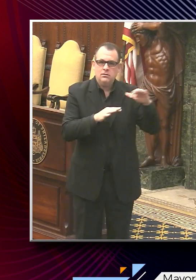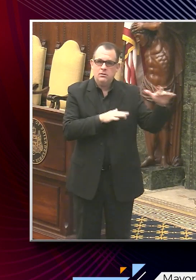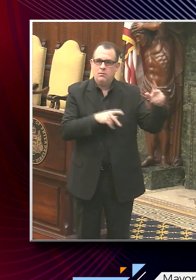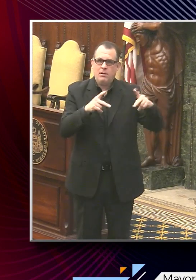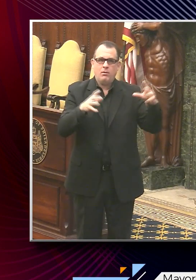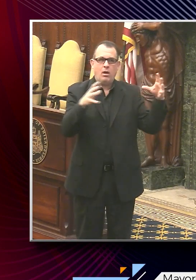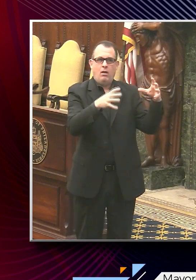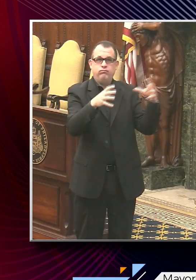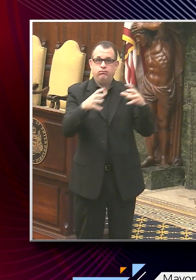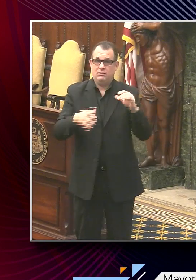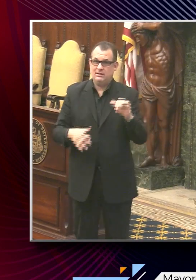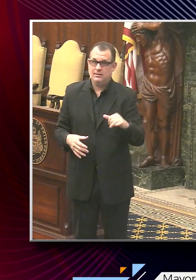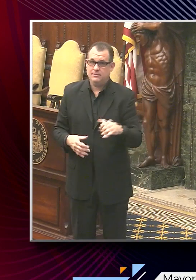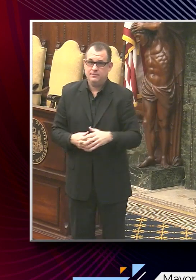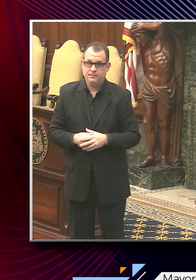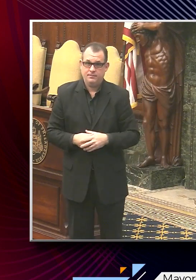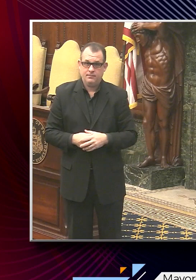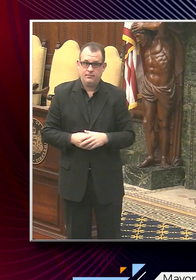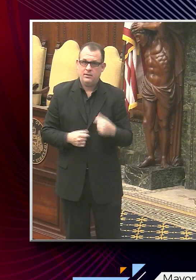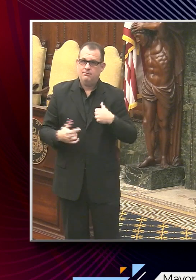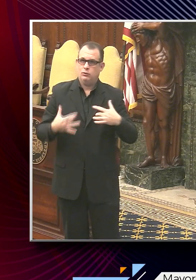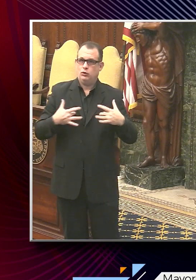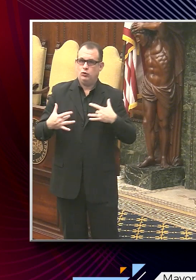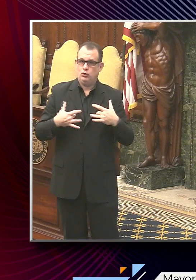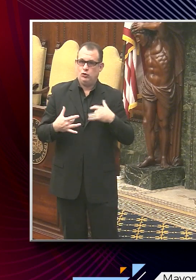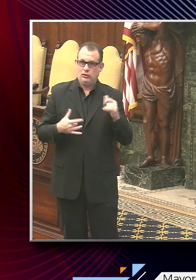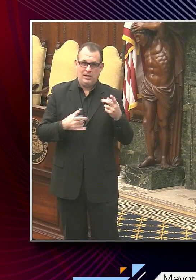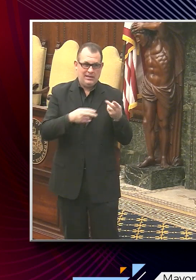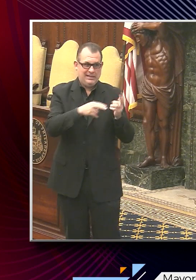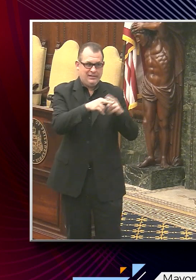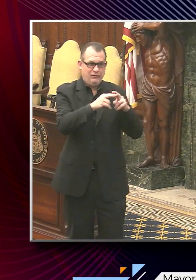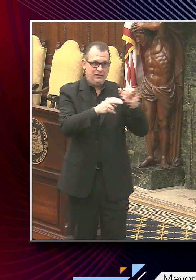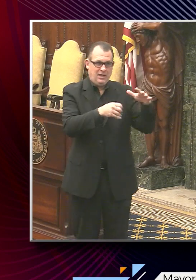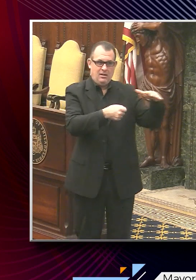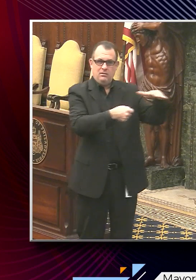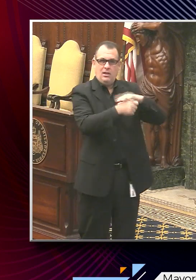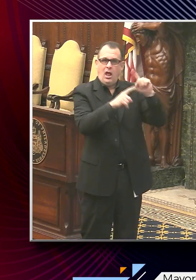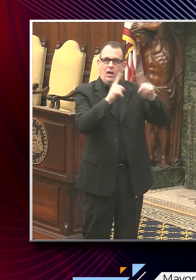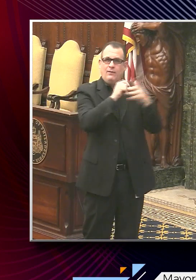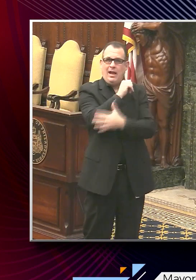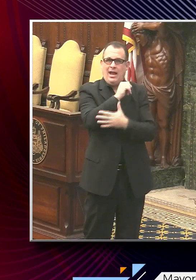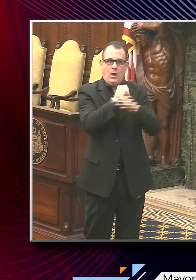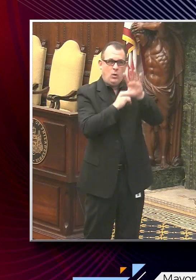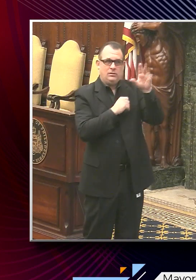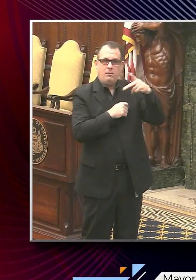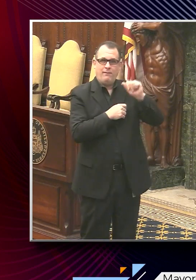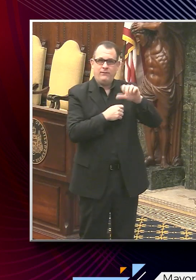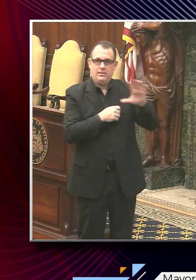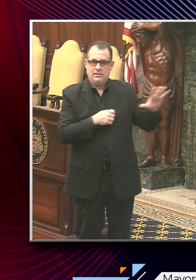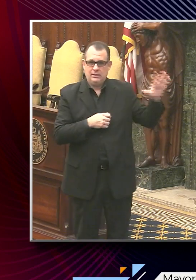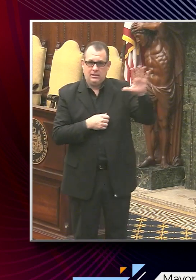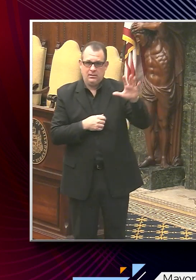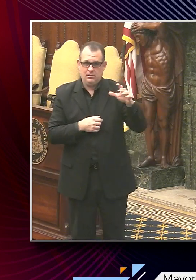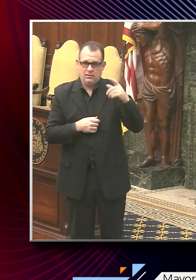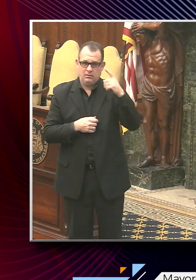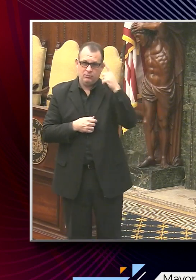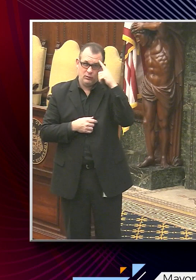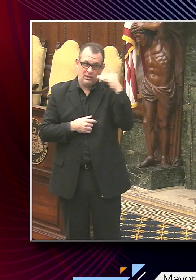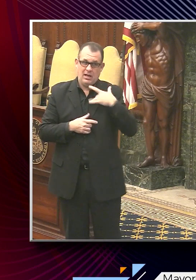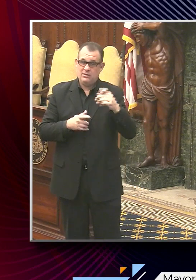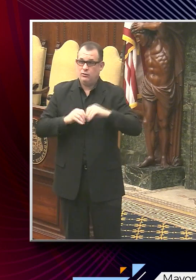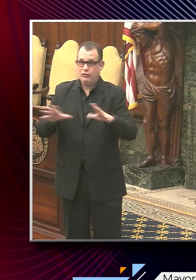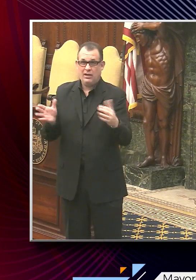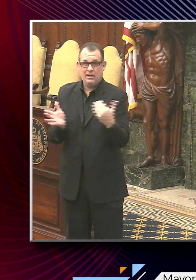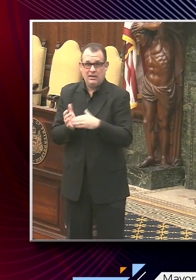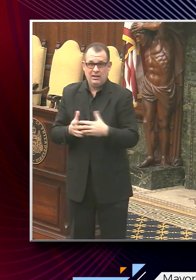predicted. Now, I'm concerned about this increases in the region and that the fact that they may likely cause increasing spread in Philadelphia. And I also am